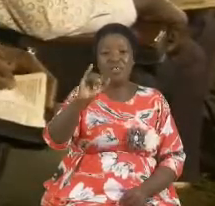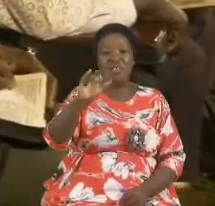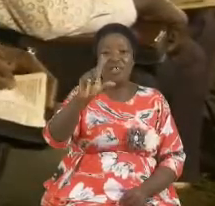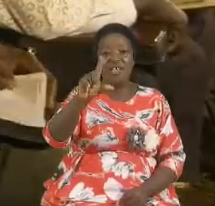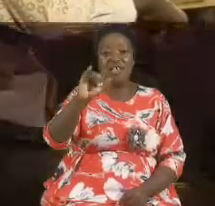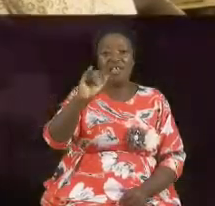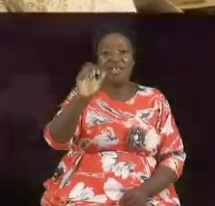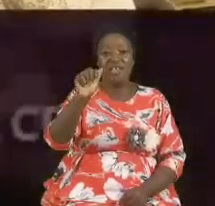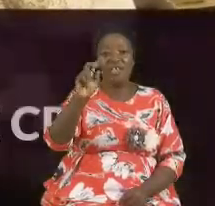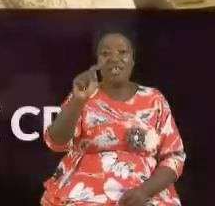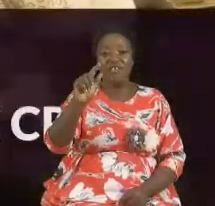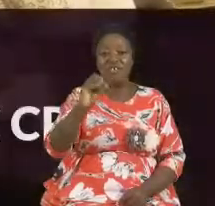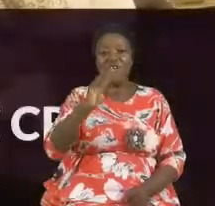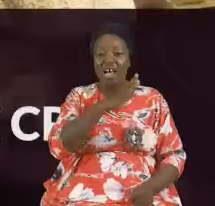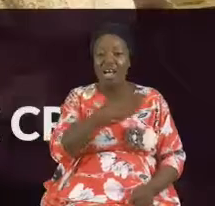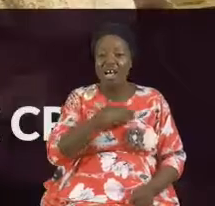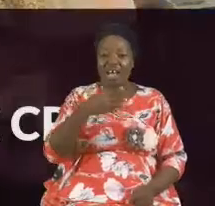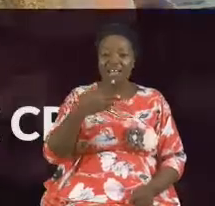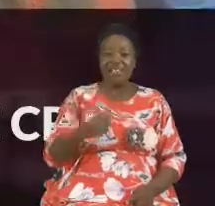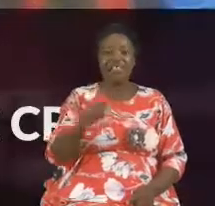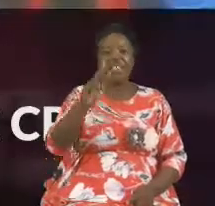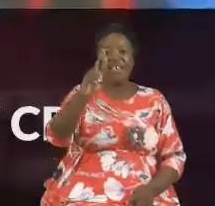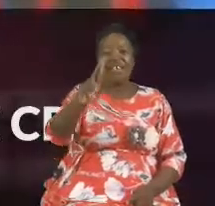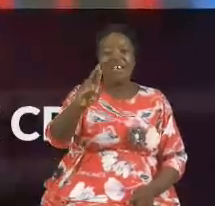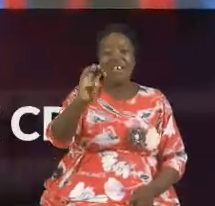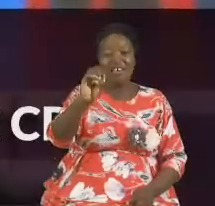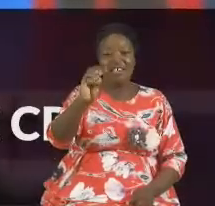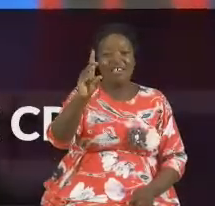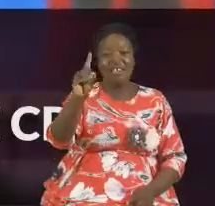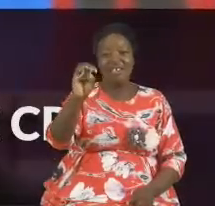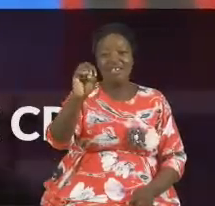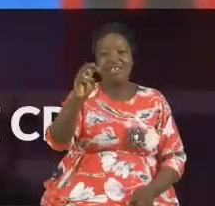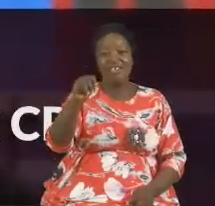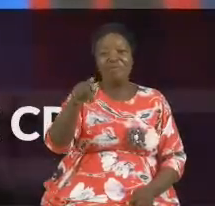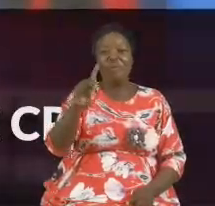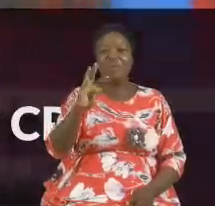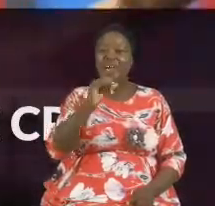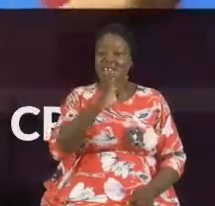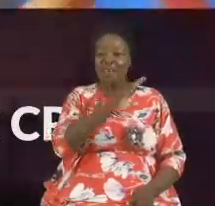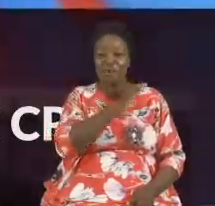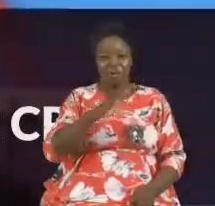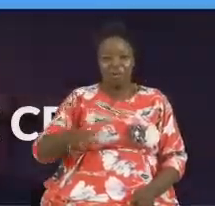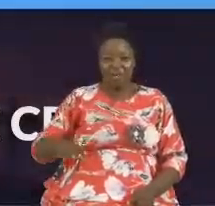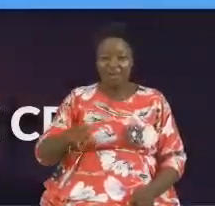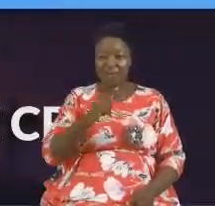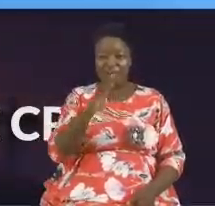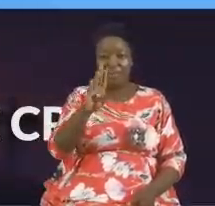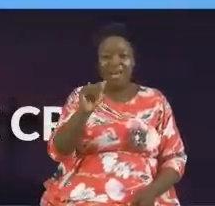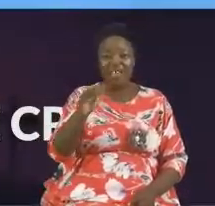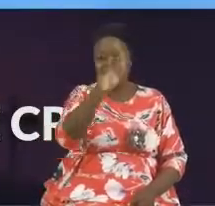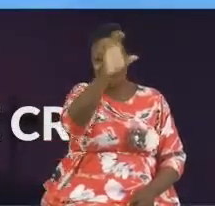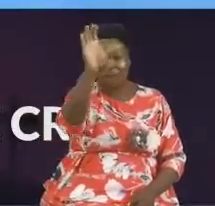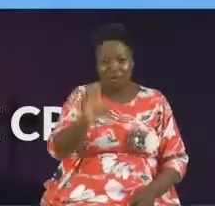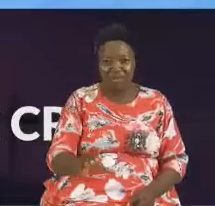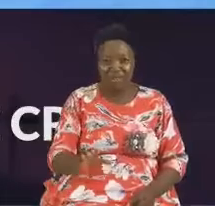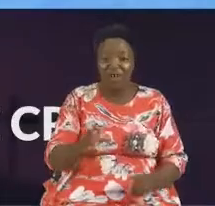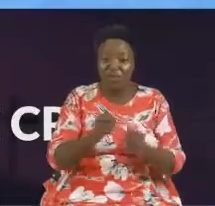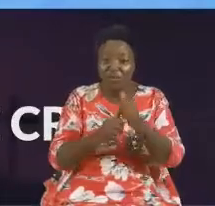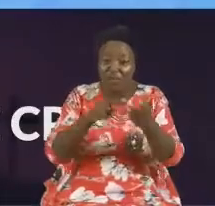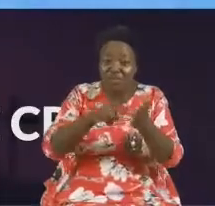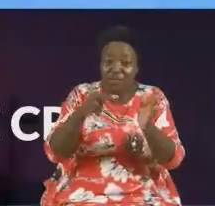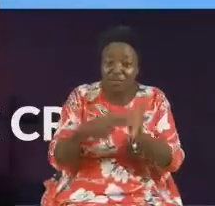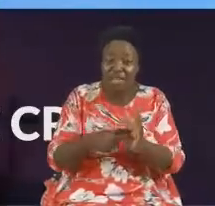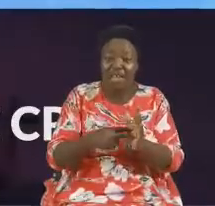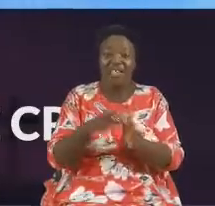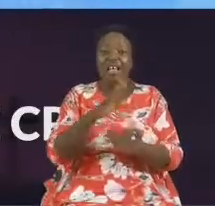reconciliation, redemption by the cross. By the cross. He died on the cross of Calvary. And